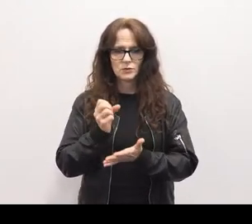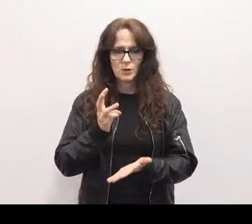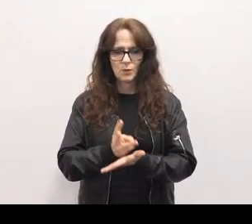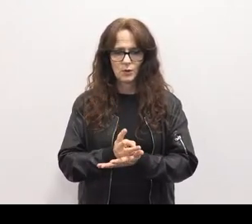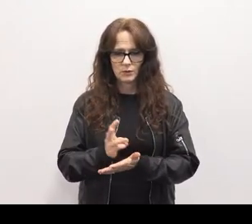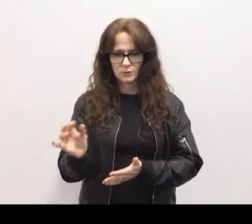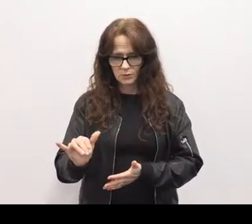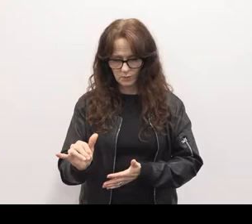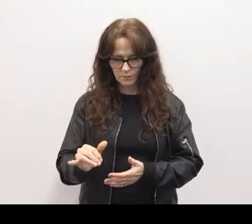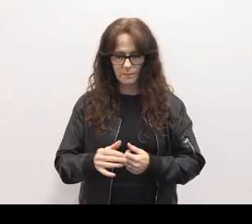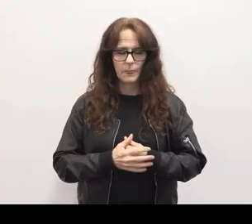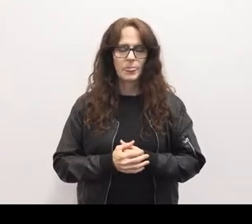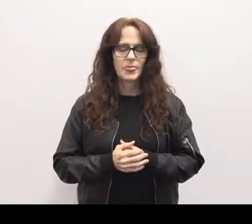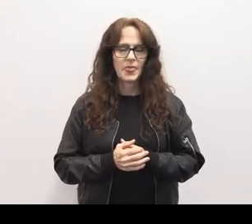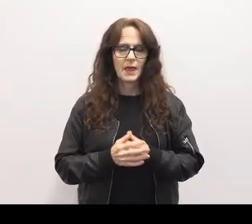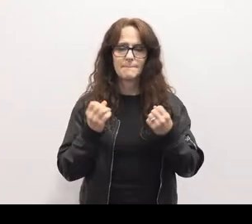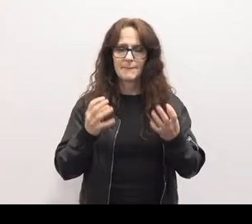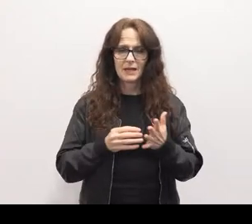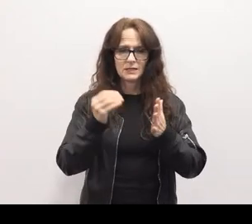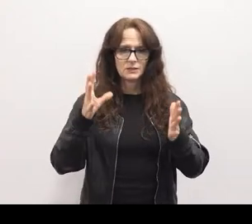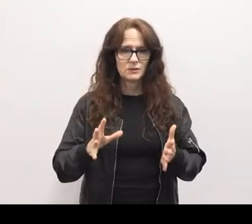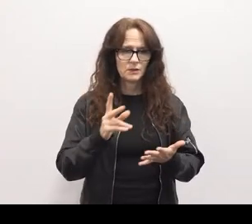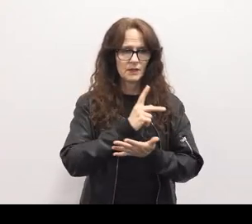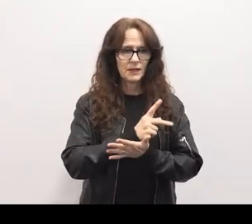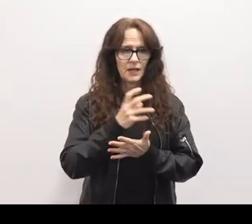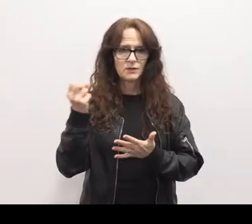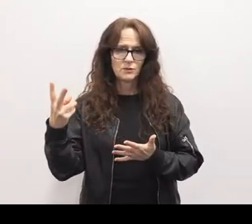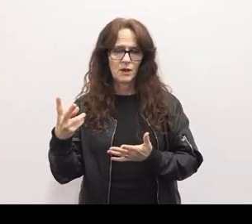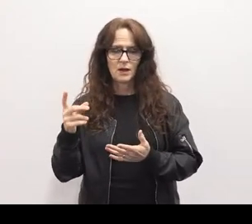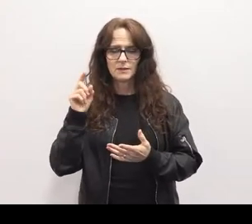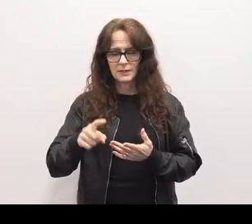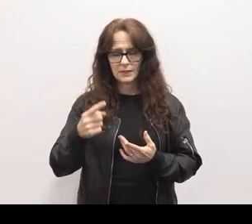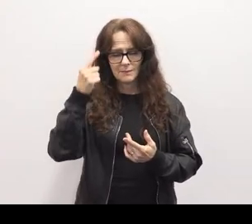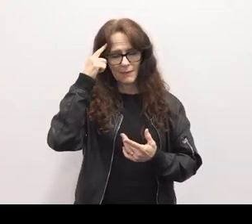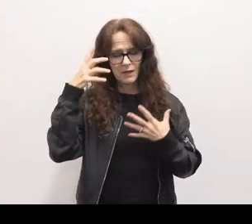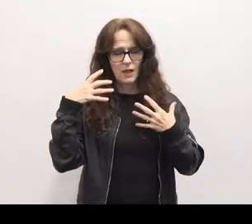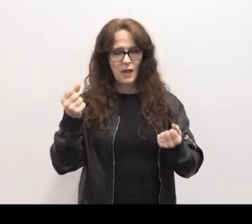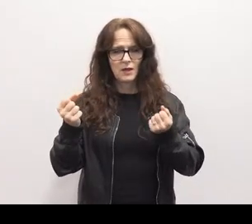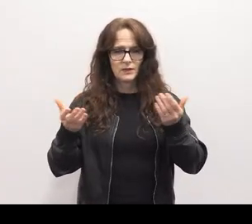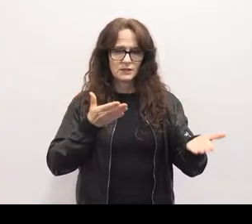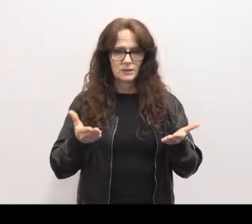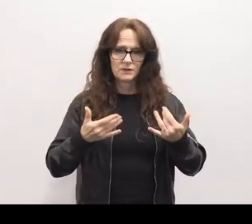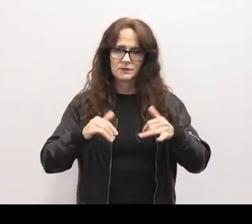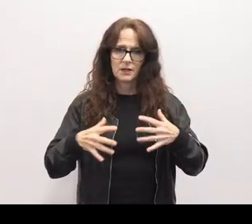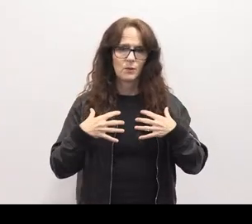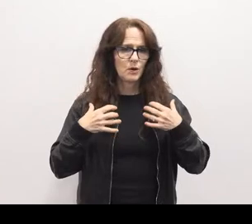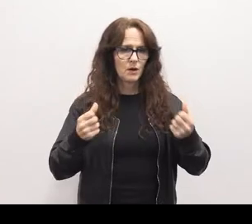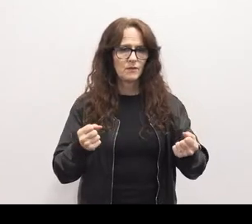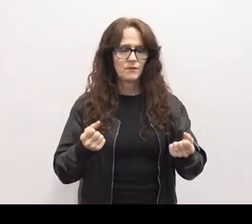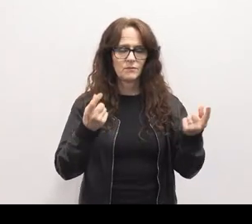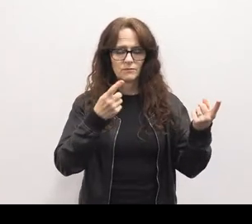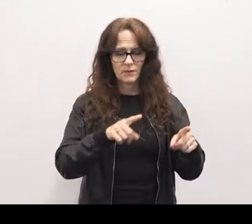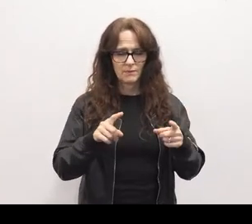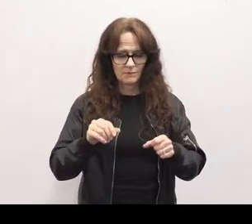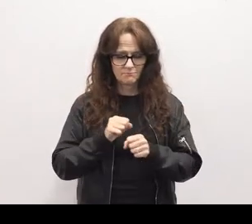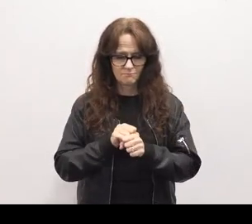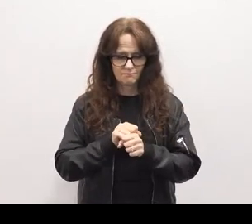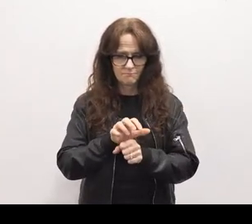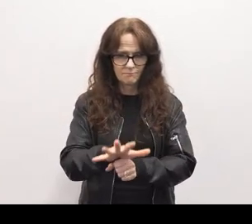too. Many students K through 12 are in need of mental health services as they are still recovering from the aftermath of the